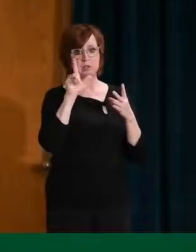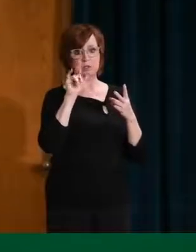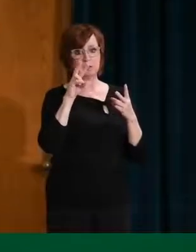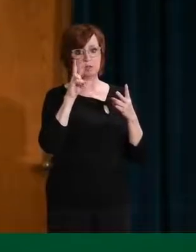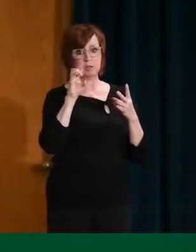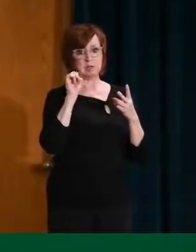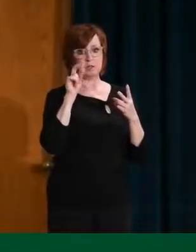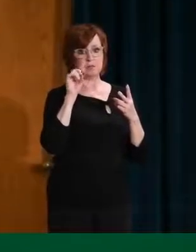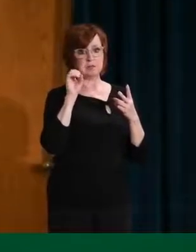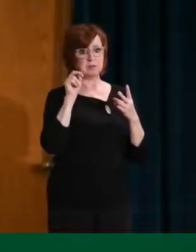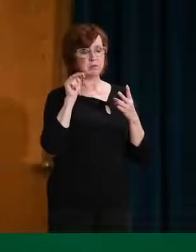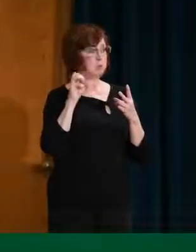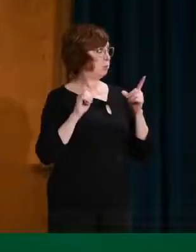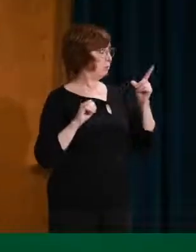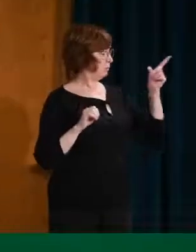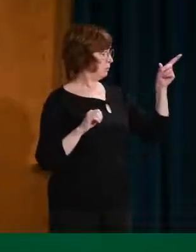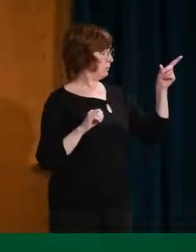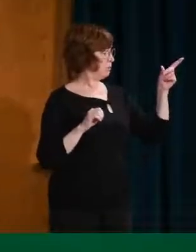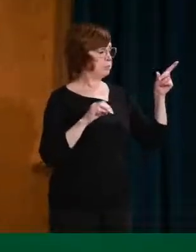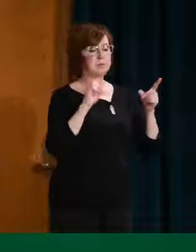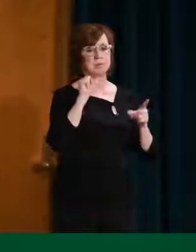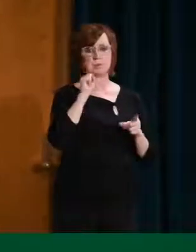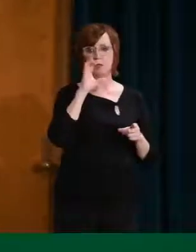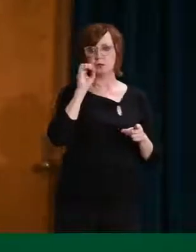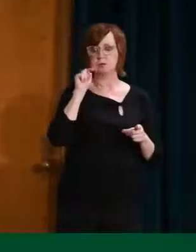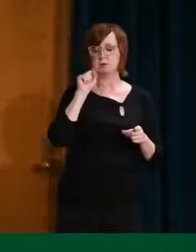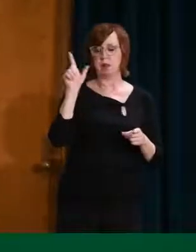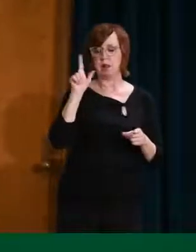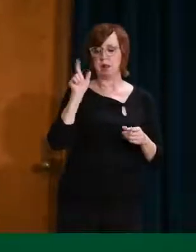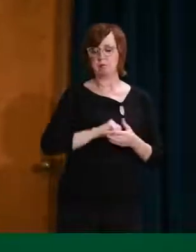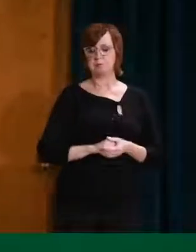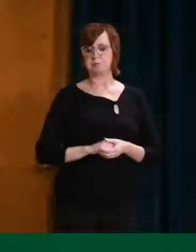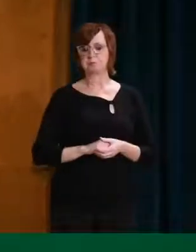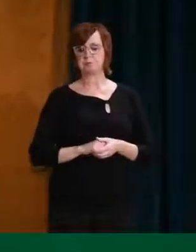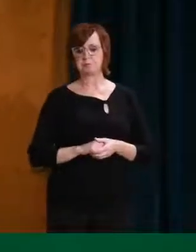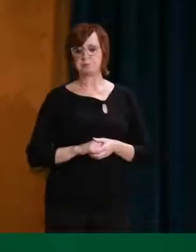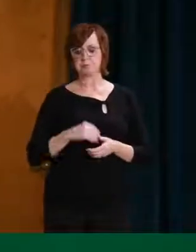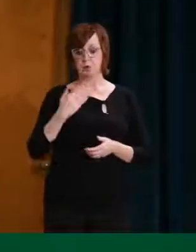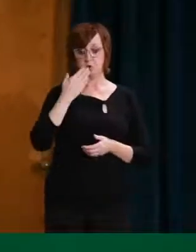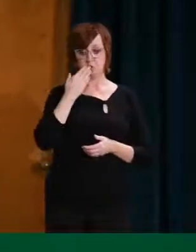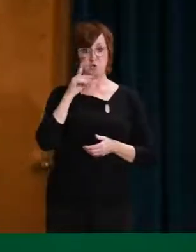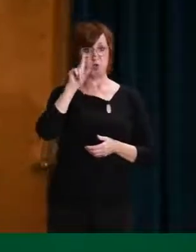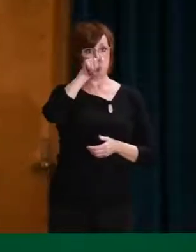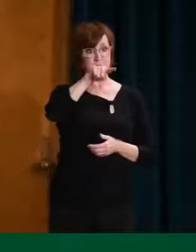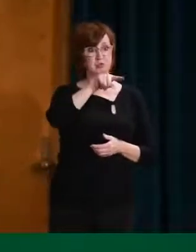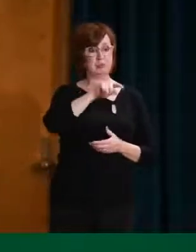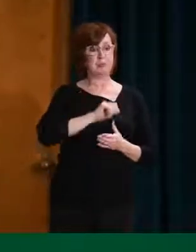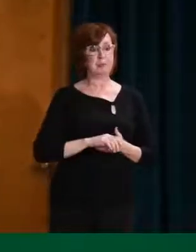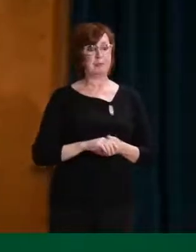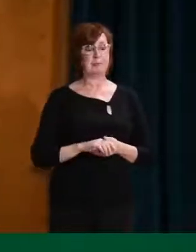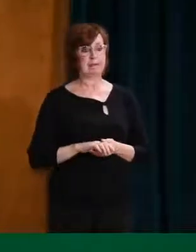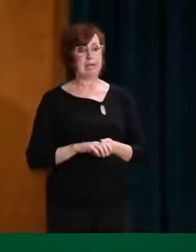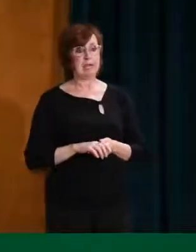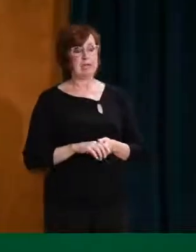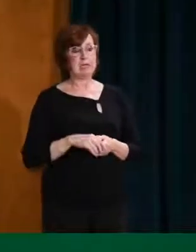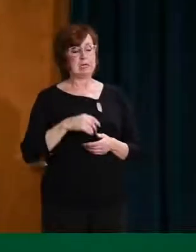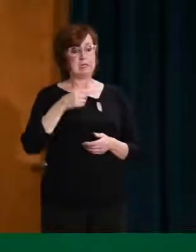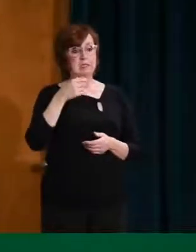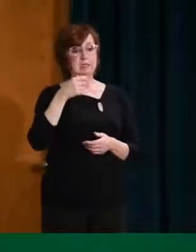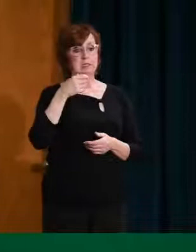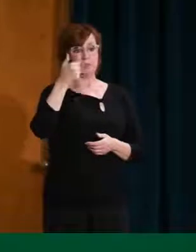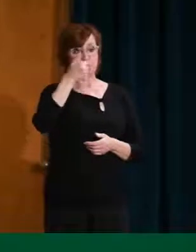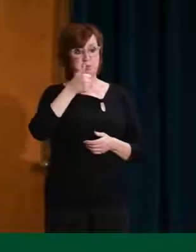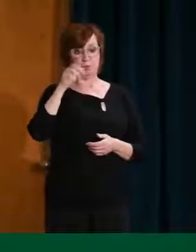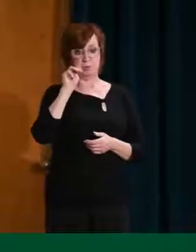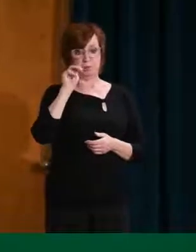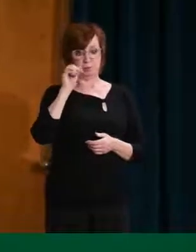So that's a good question. I think, not only did the Premier mention that we would be doing some press conferences next week